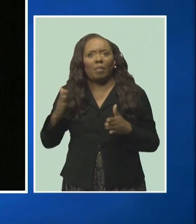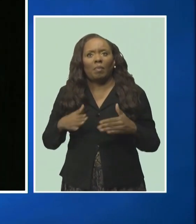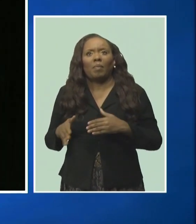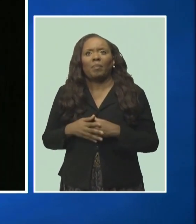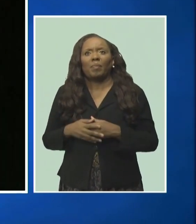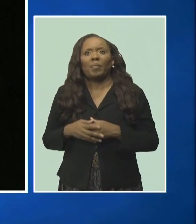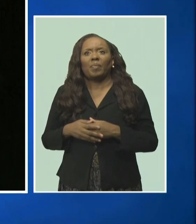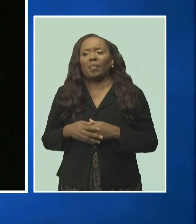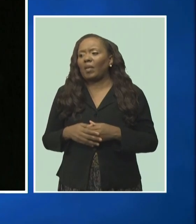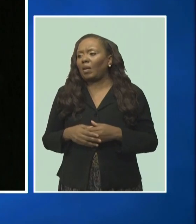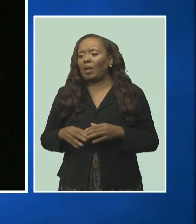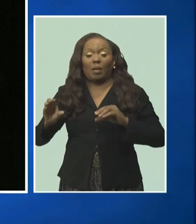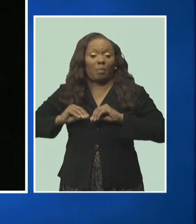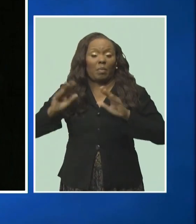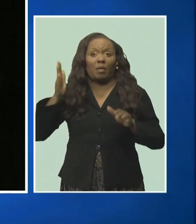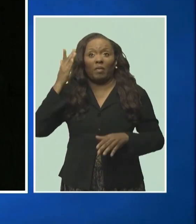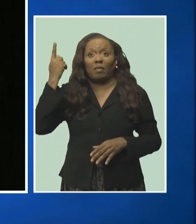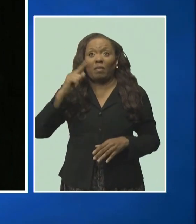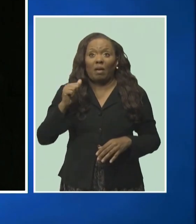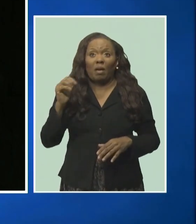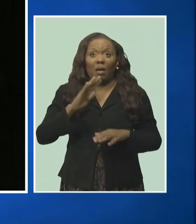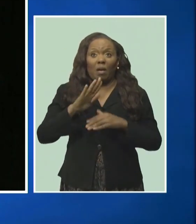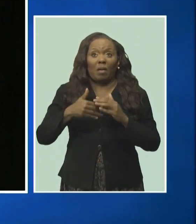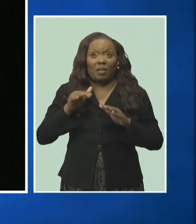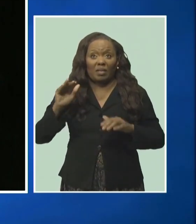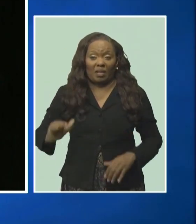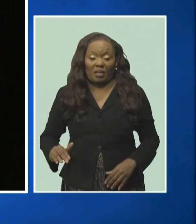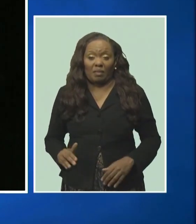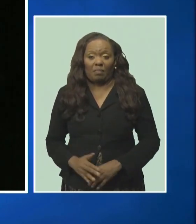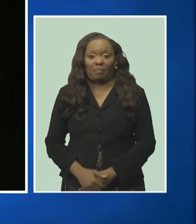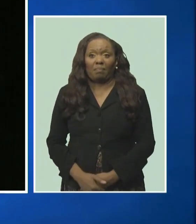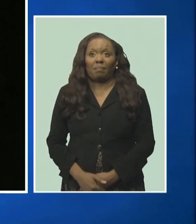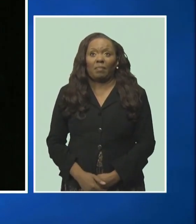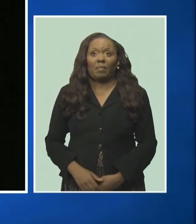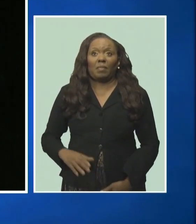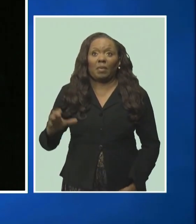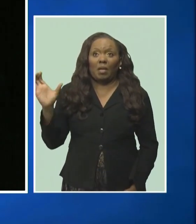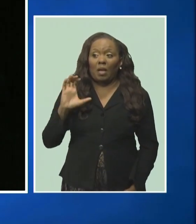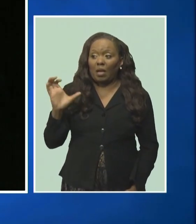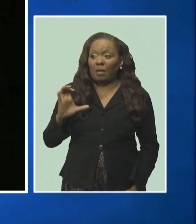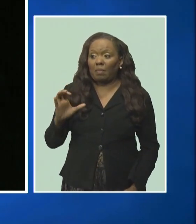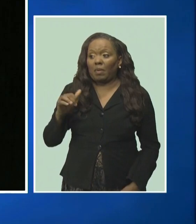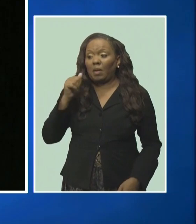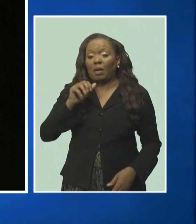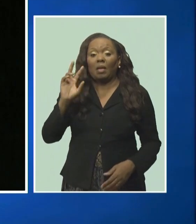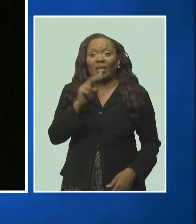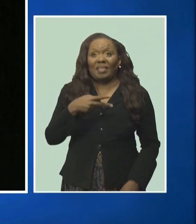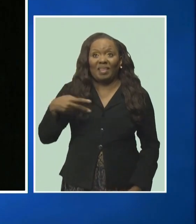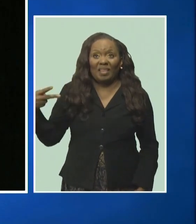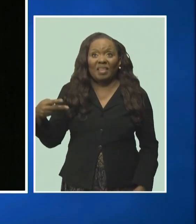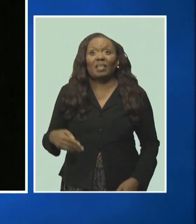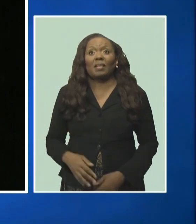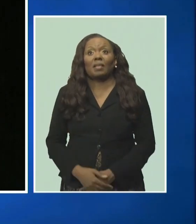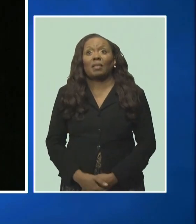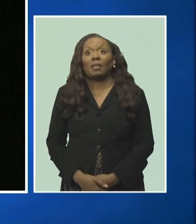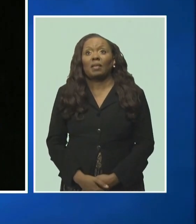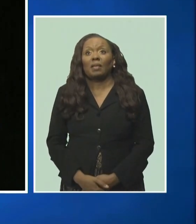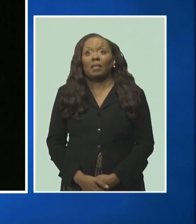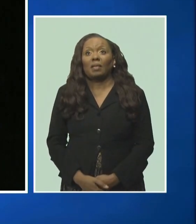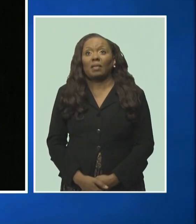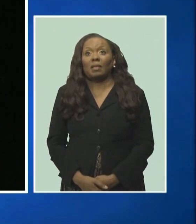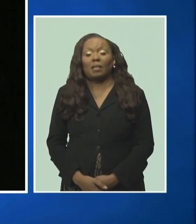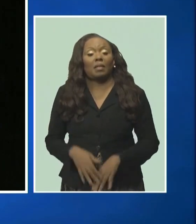testing of the children. As the Deputy Chief Education Officer responsible for schools, my ministry has